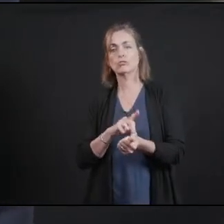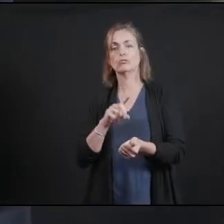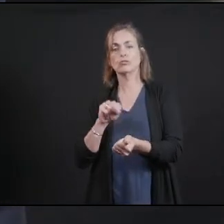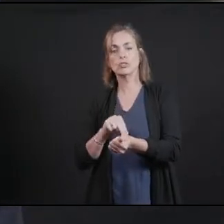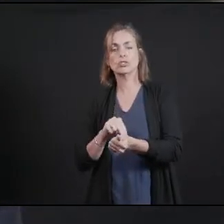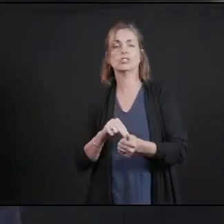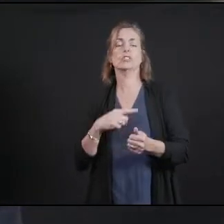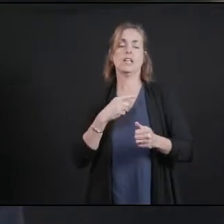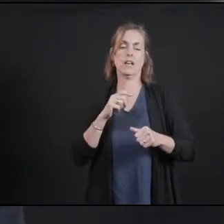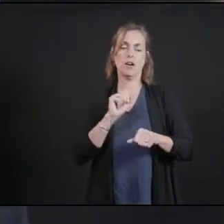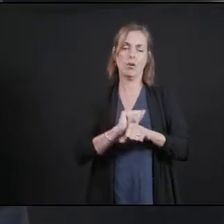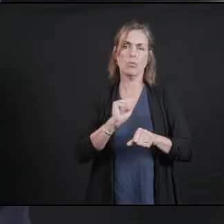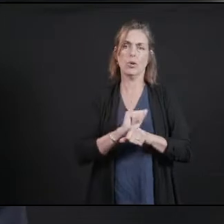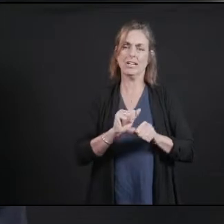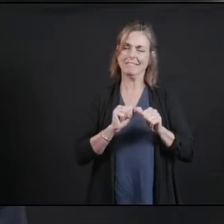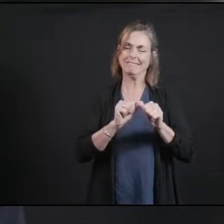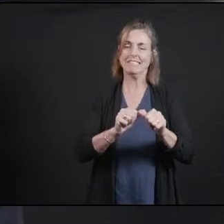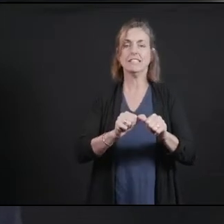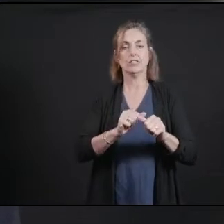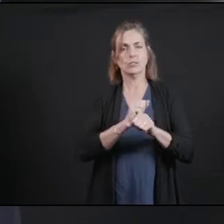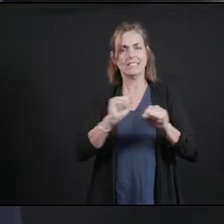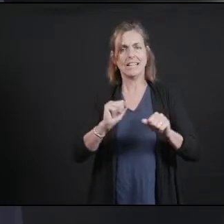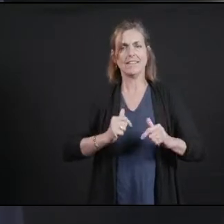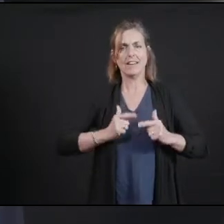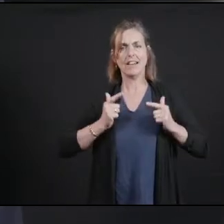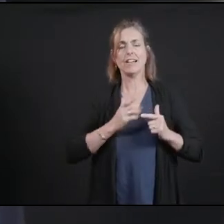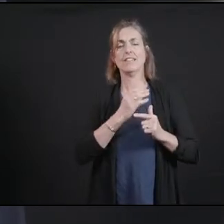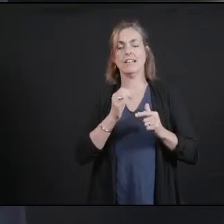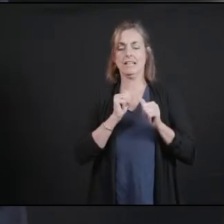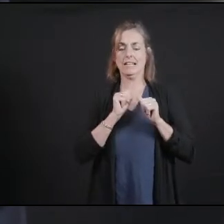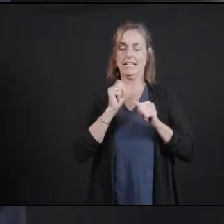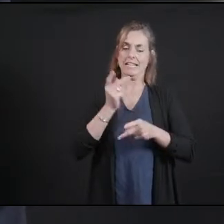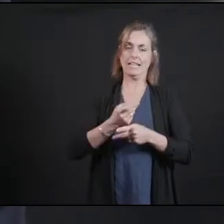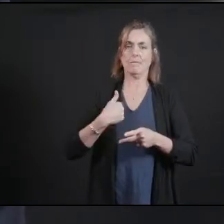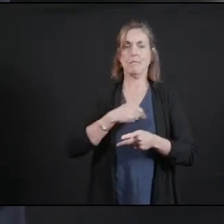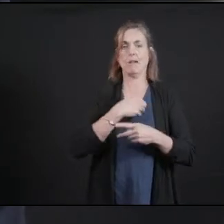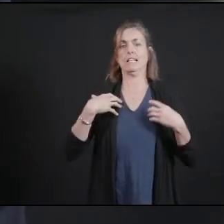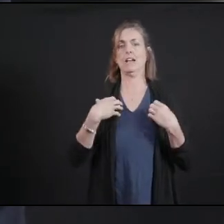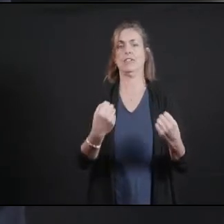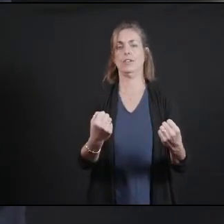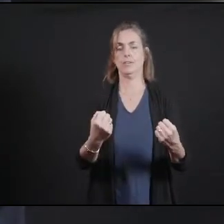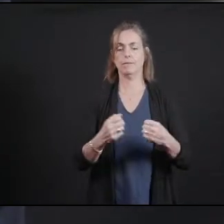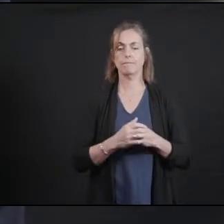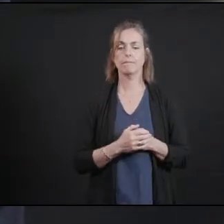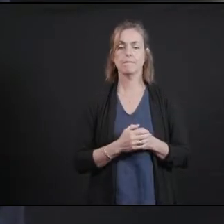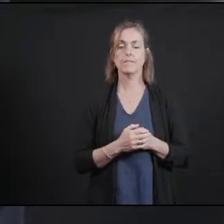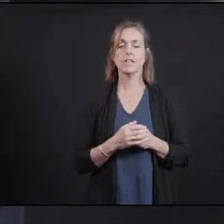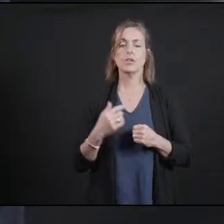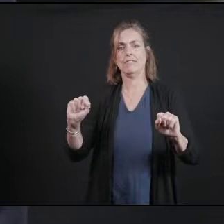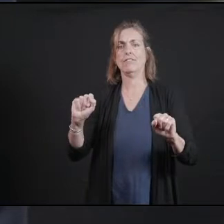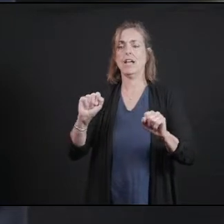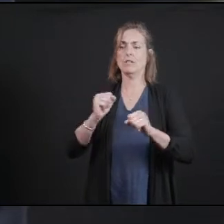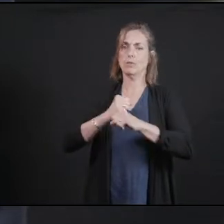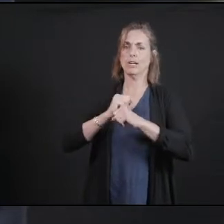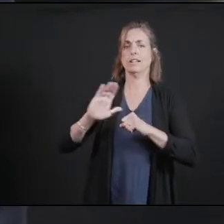this moment to again thank the nurses and physicians and the support staff that are